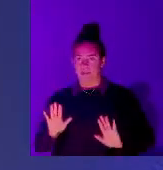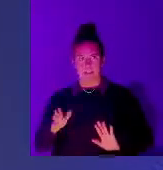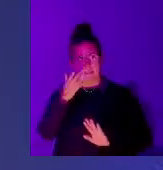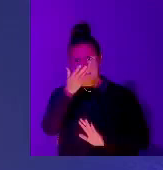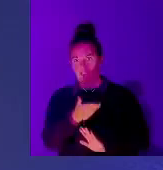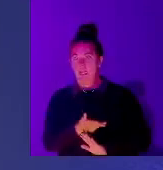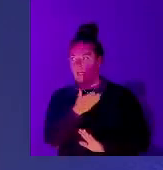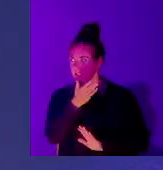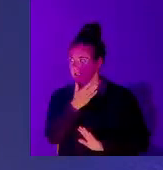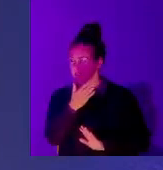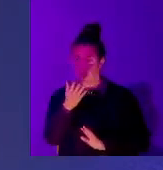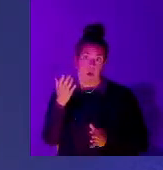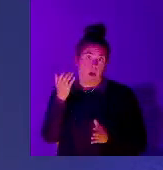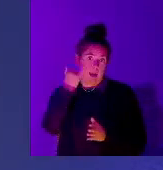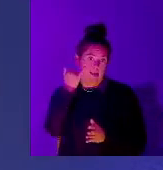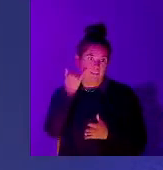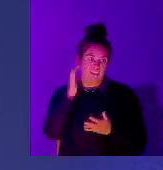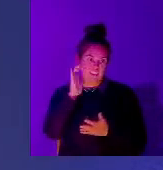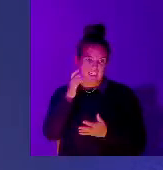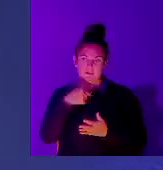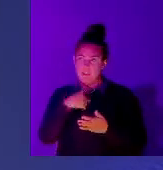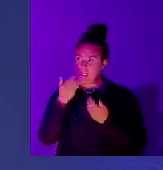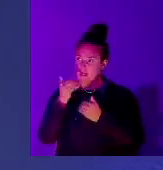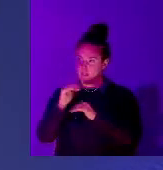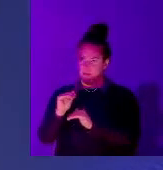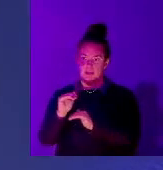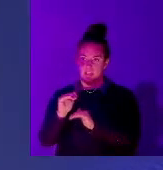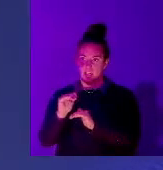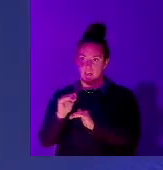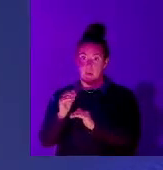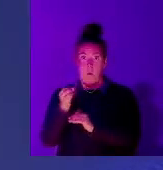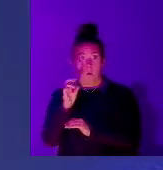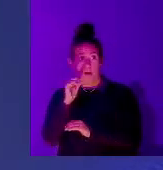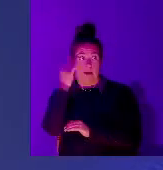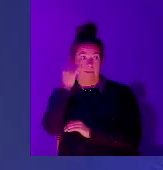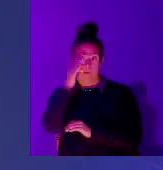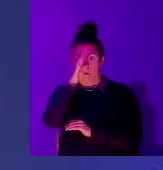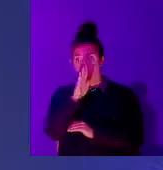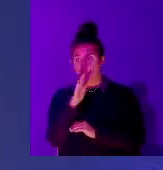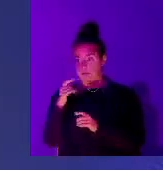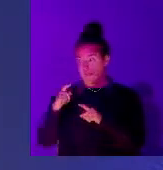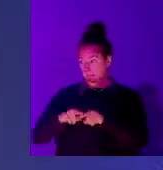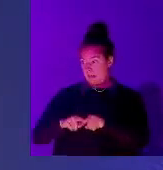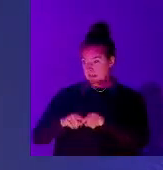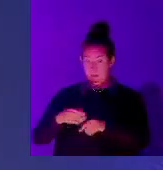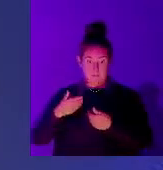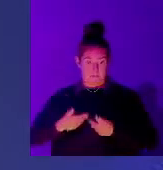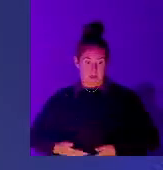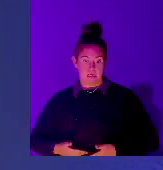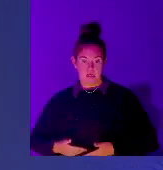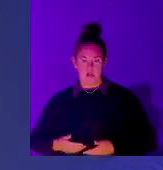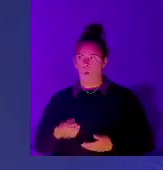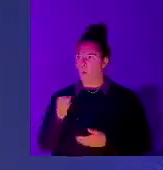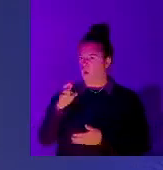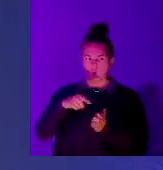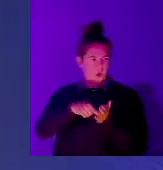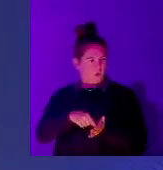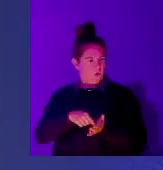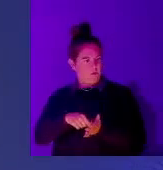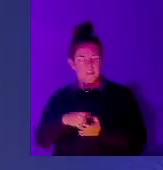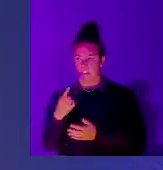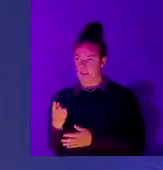way or that He depends on me for anything, is indebted to me for anything, or is accountable to me